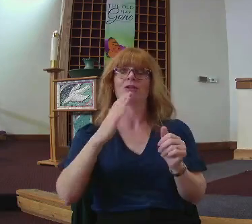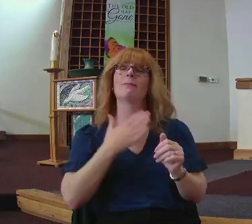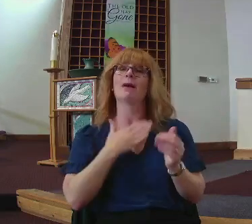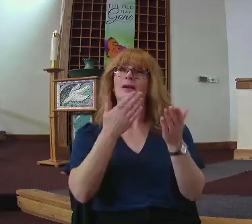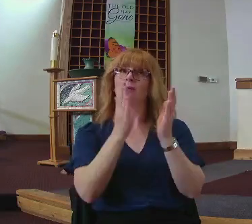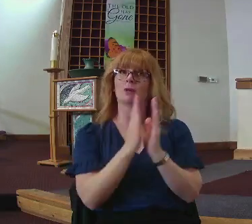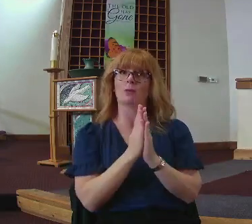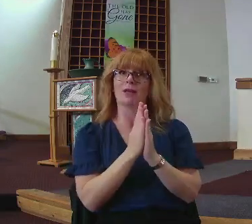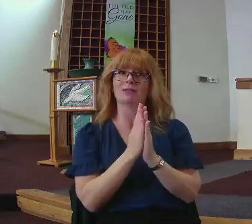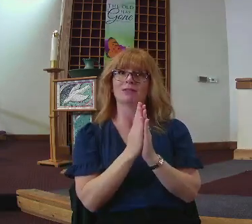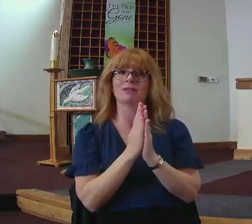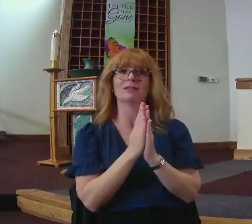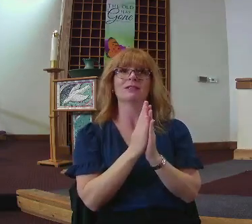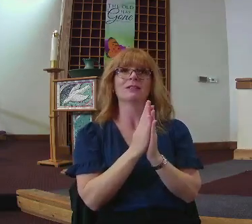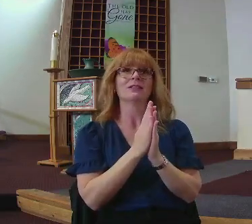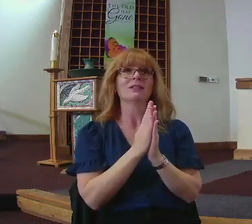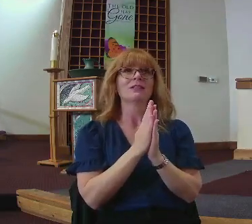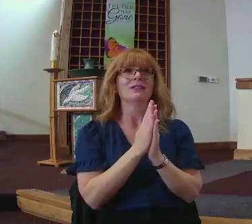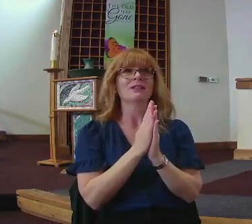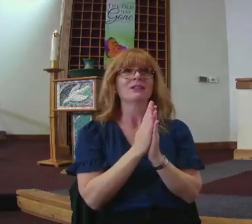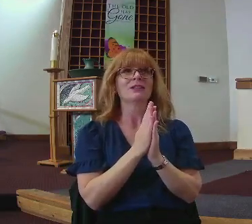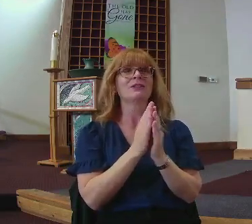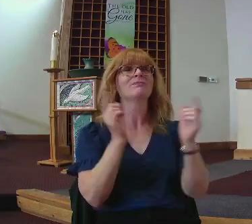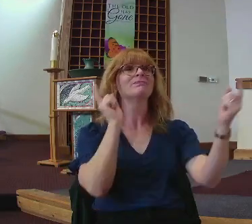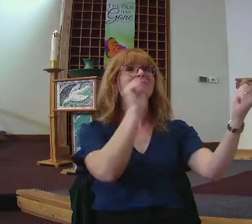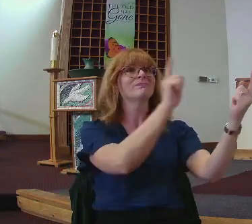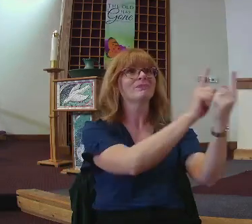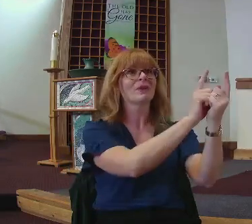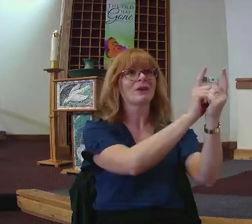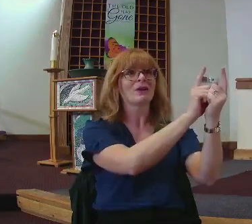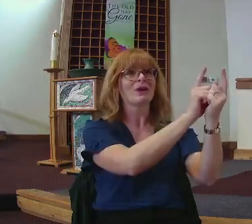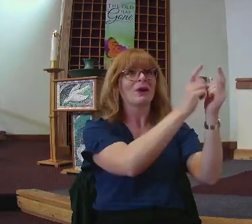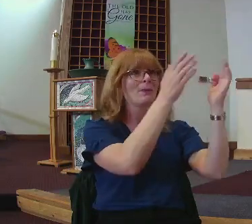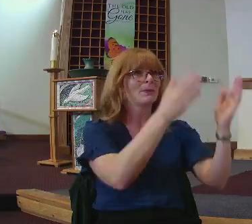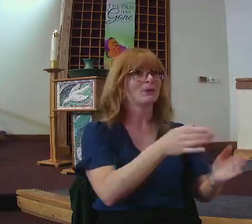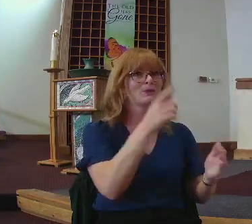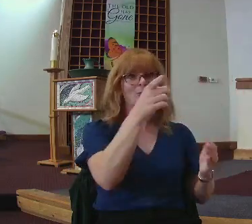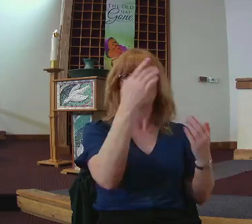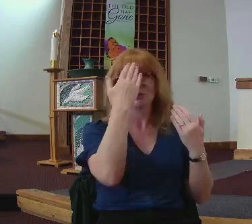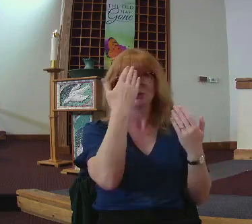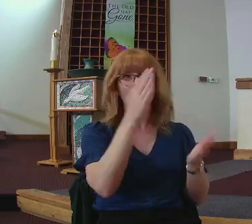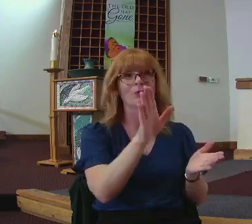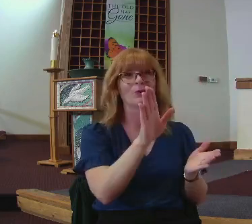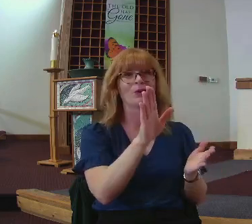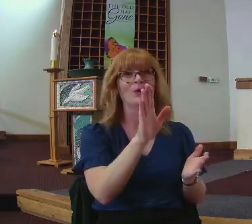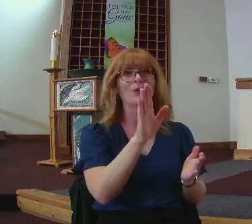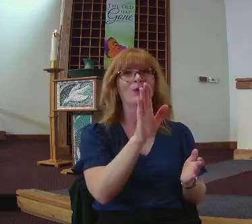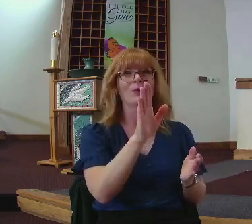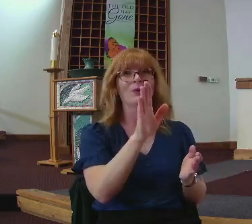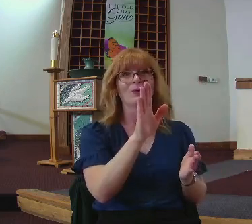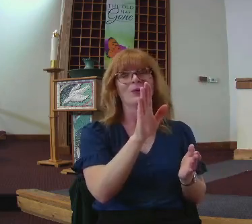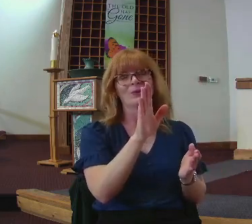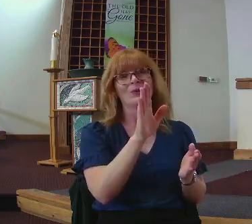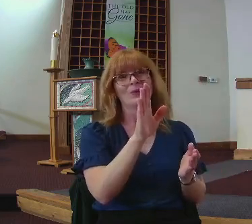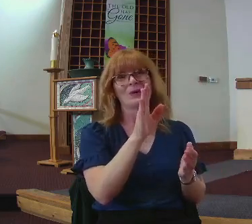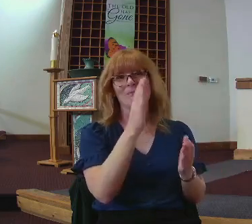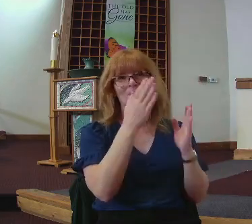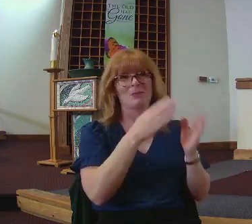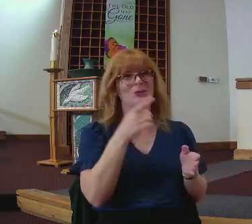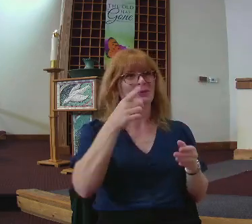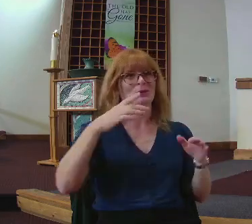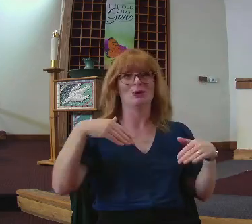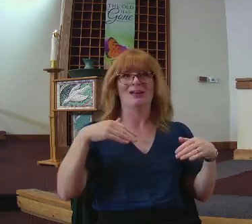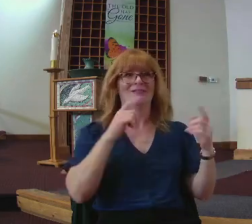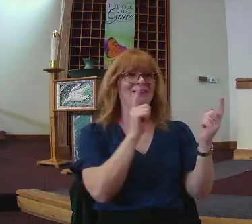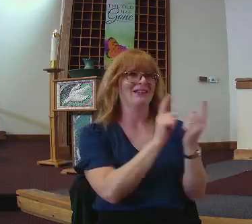request. Greet someone you don't know. The most lonely time in worship is greeting when those who are new